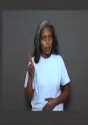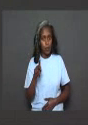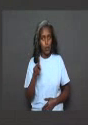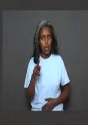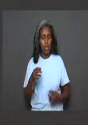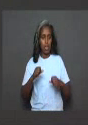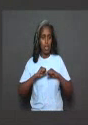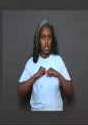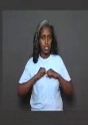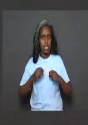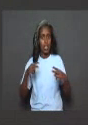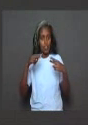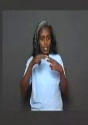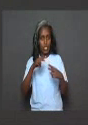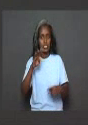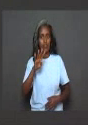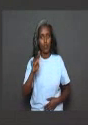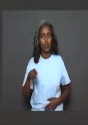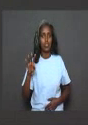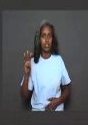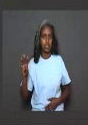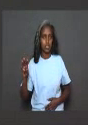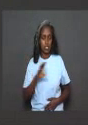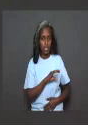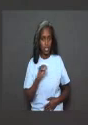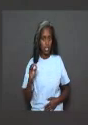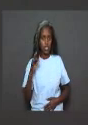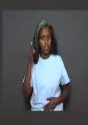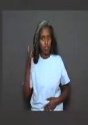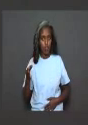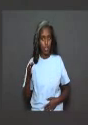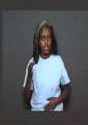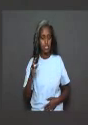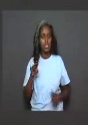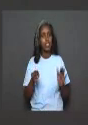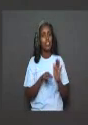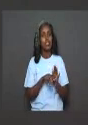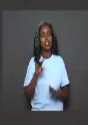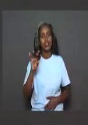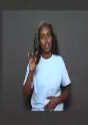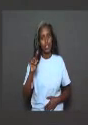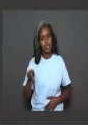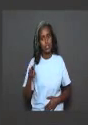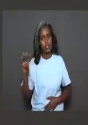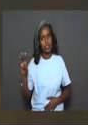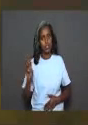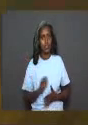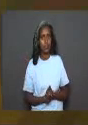a vertex 4, 6 and a focus negative 8,